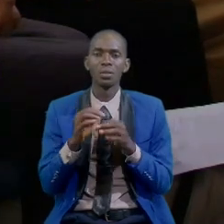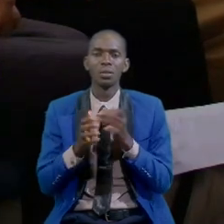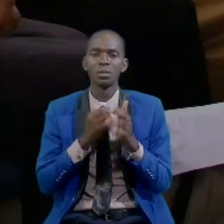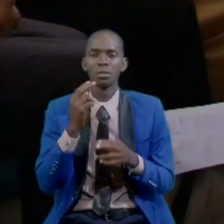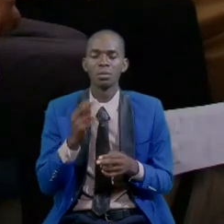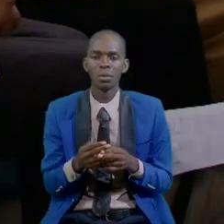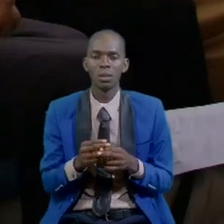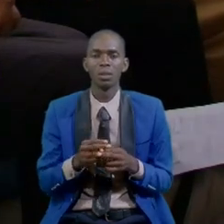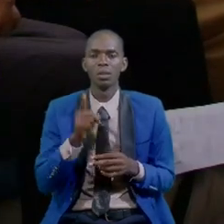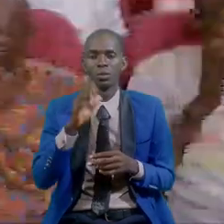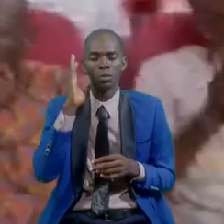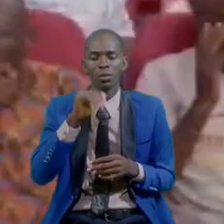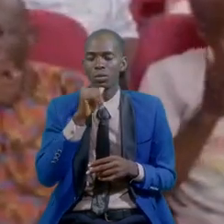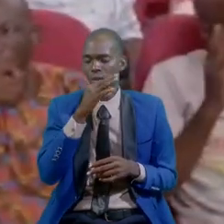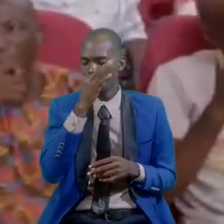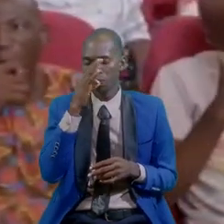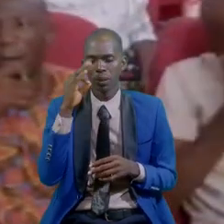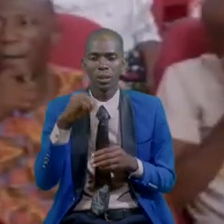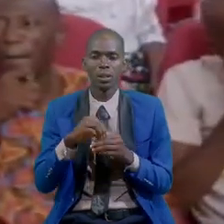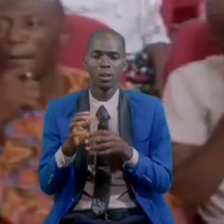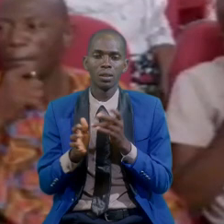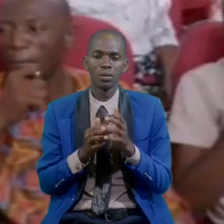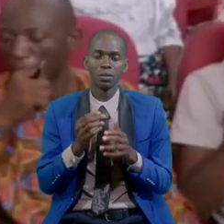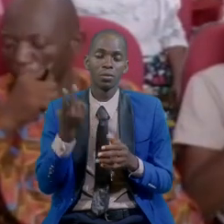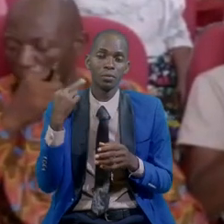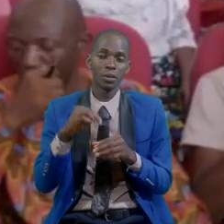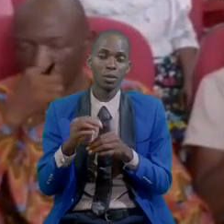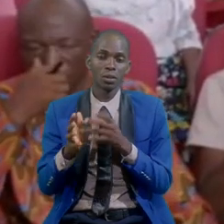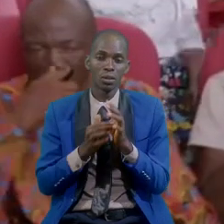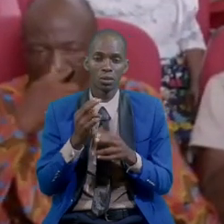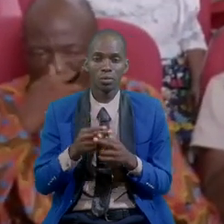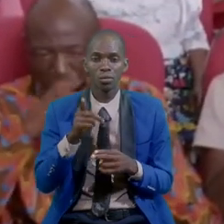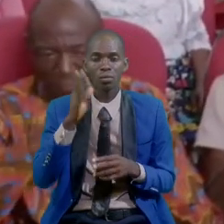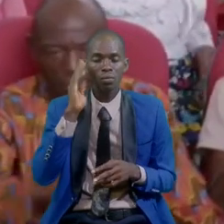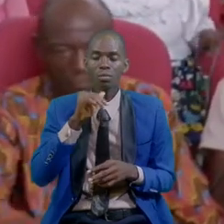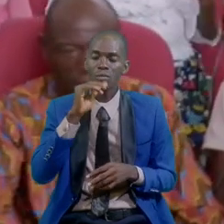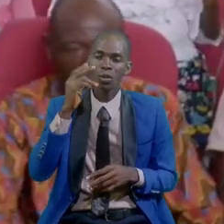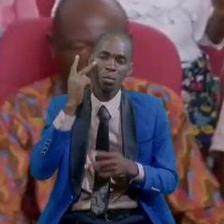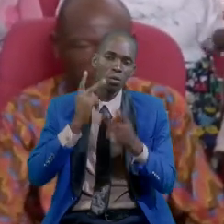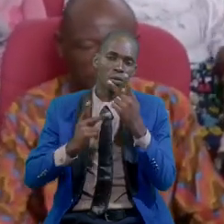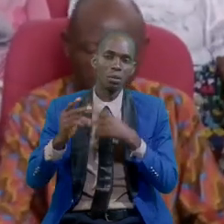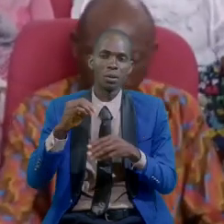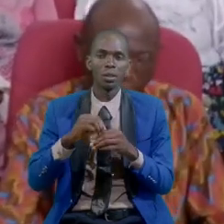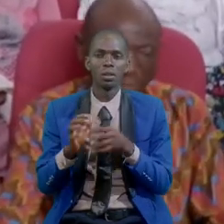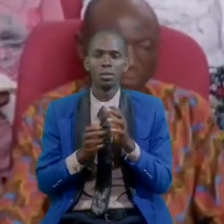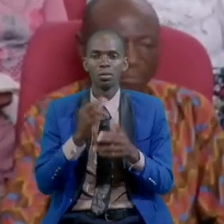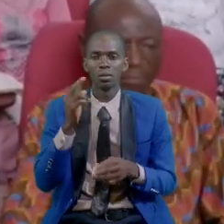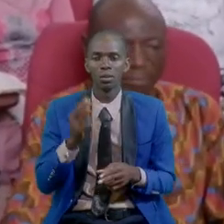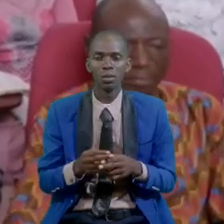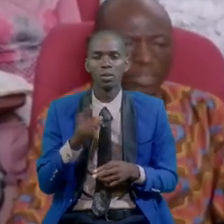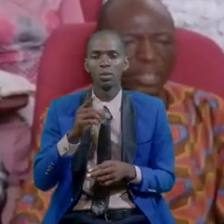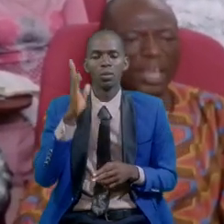not fast in vain. Amen. You will not prophesy in vain. Amen. You will not preach